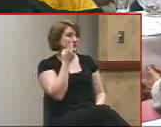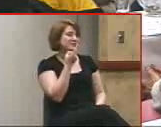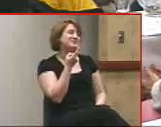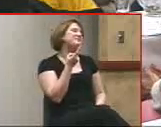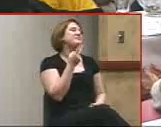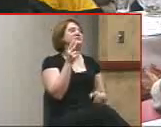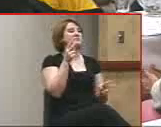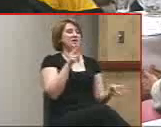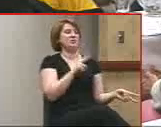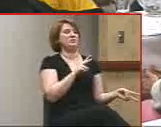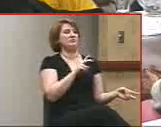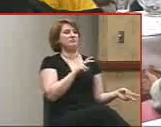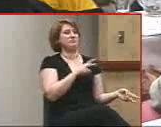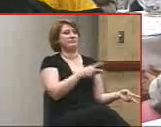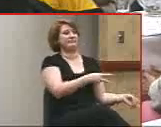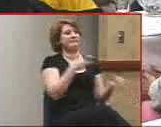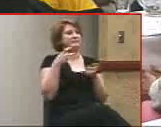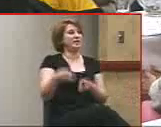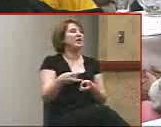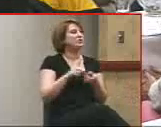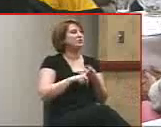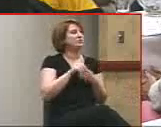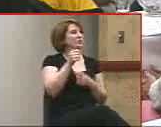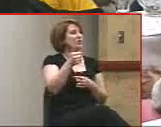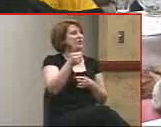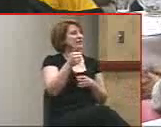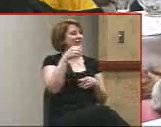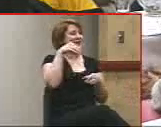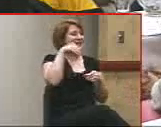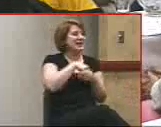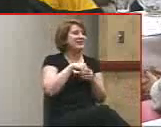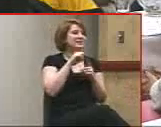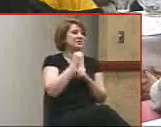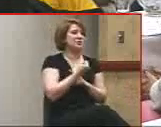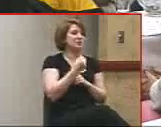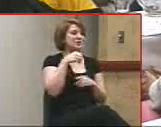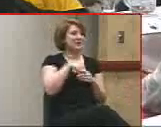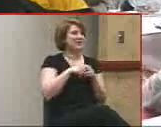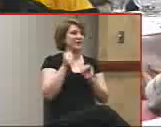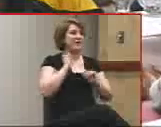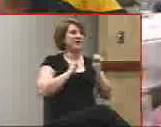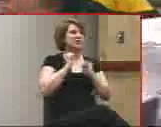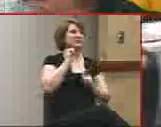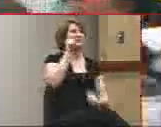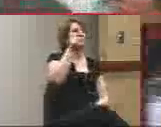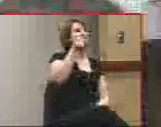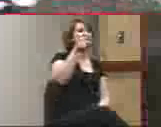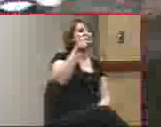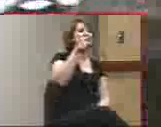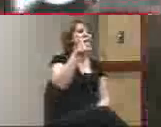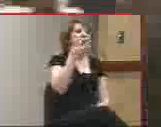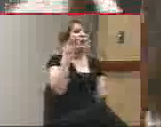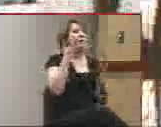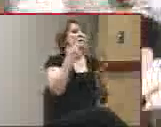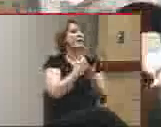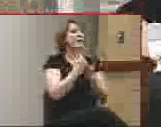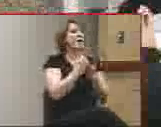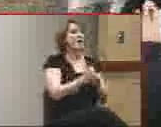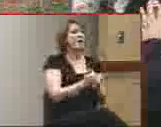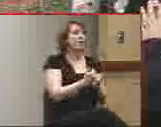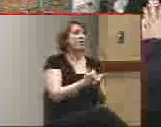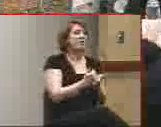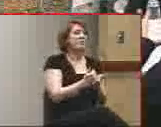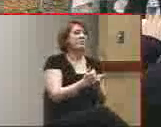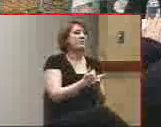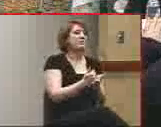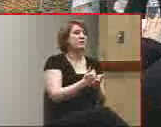to her actually being an actor in it. Okay? How putting the blue doll into it. Maybe she's not